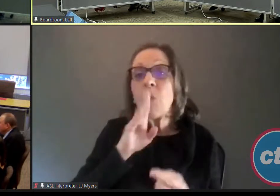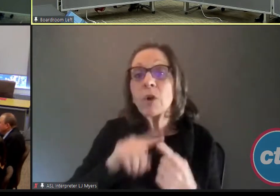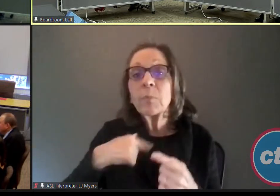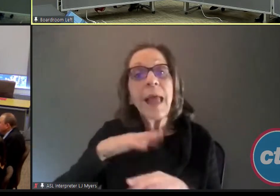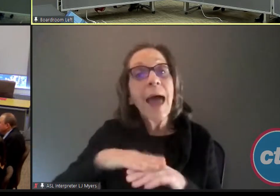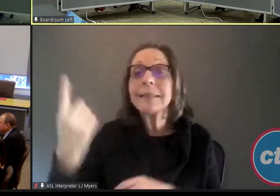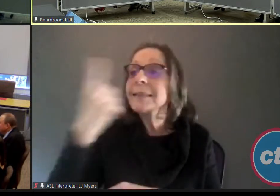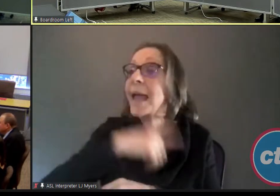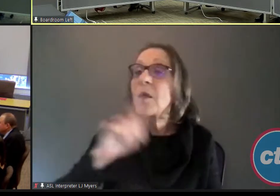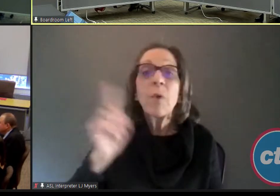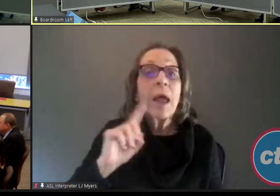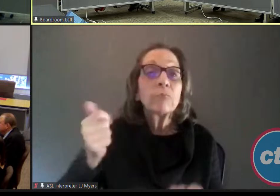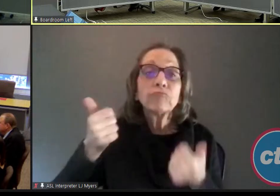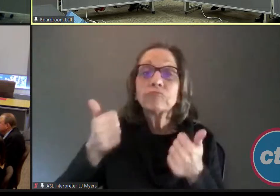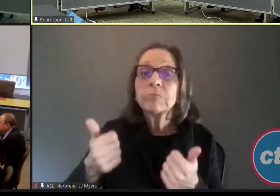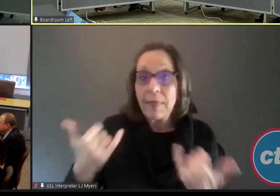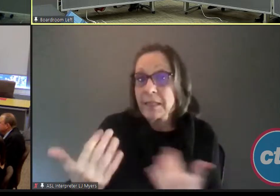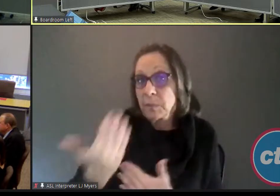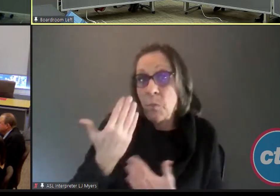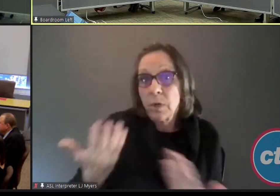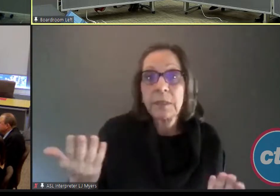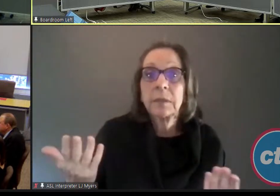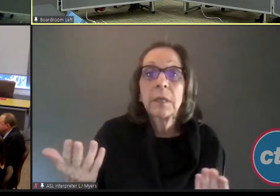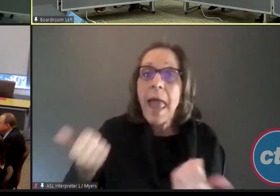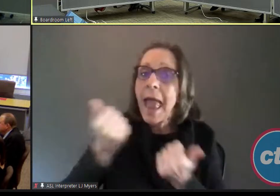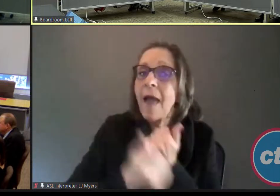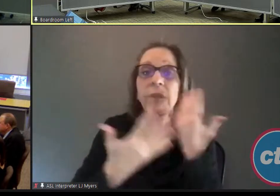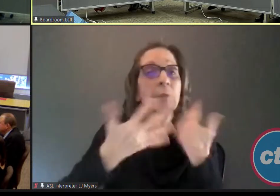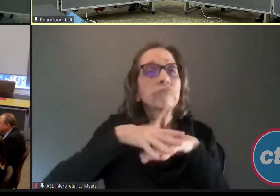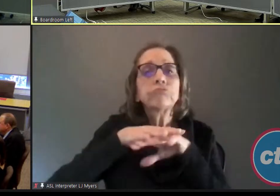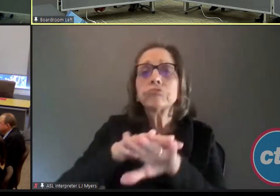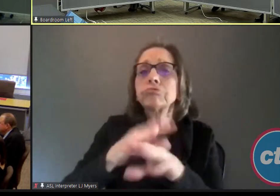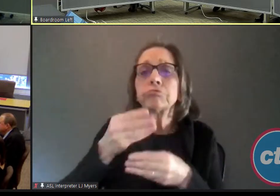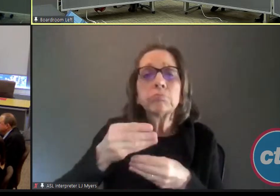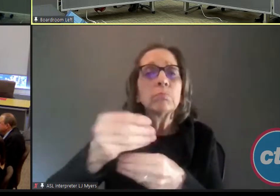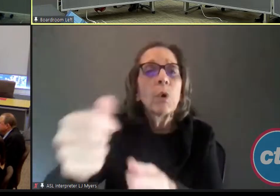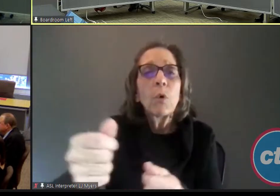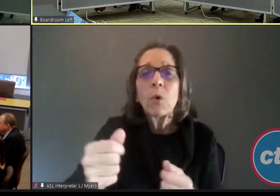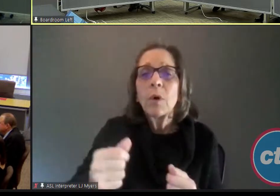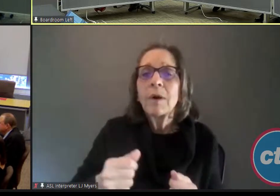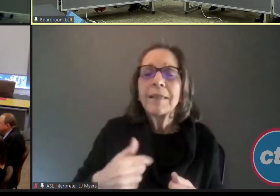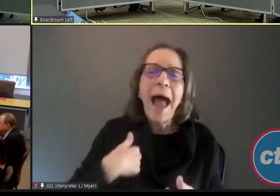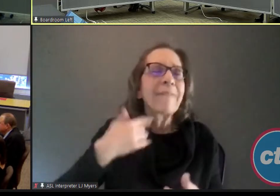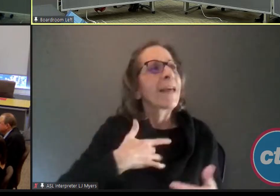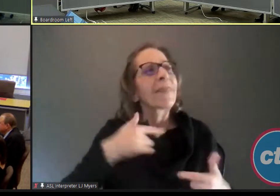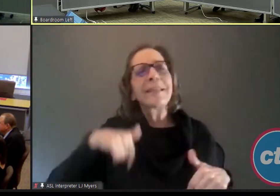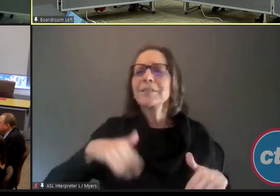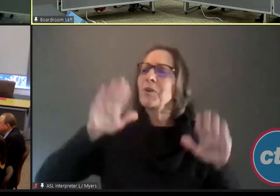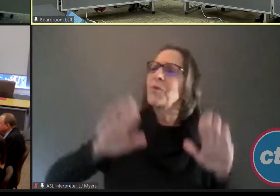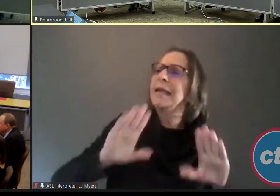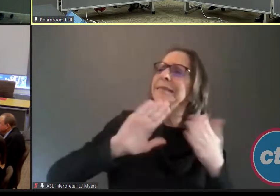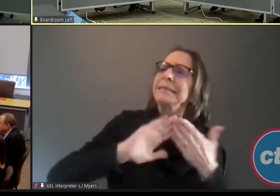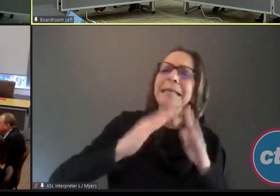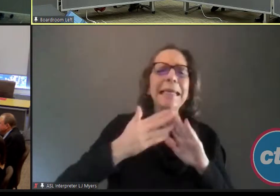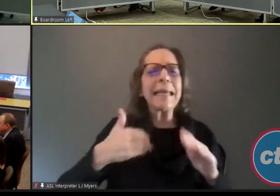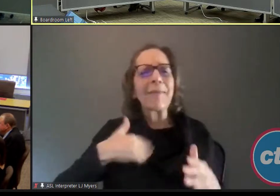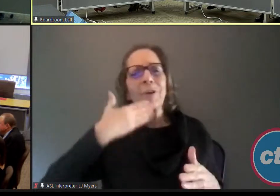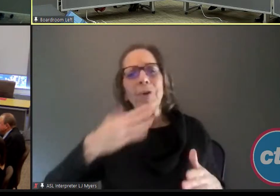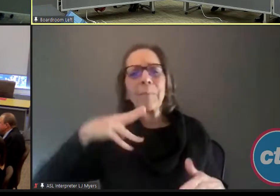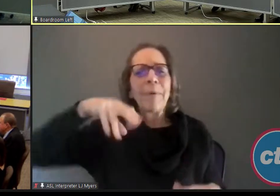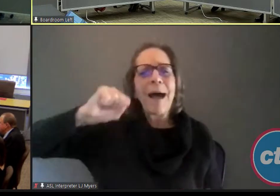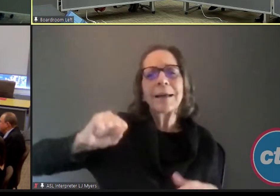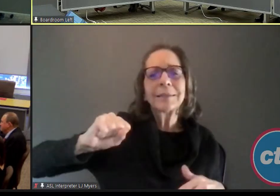where, for example, this morning where everything went off without a hitch, and this is the greatest city in the world with the greatest, and it's kind of